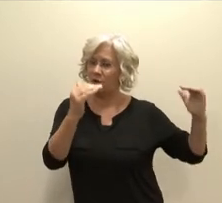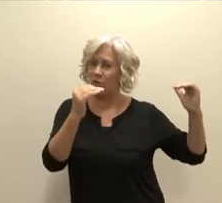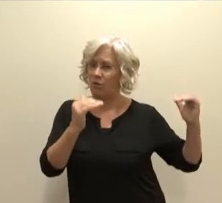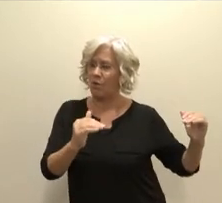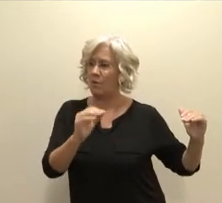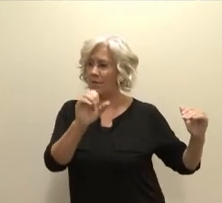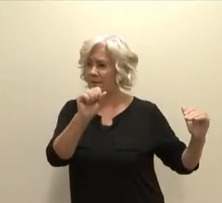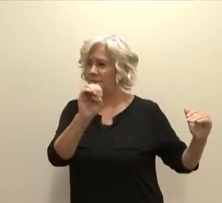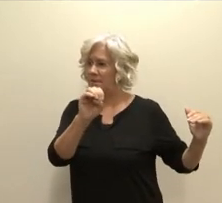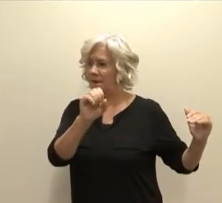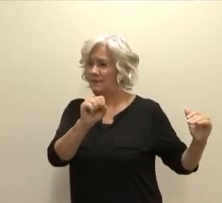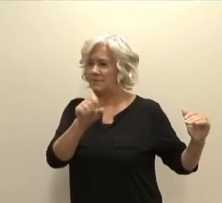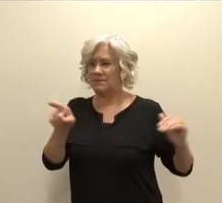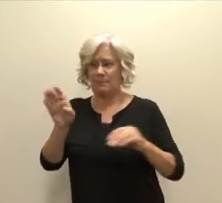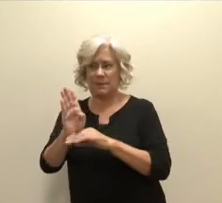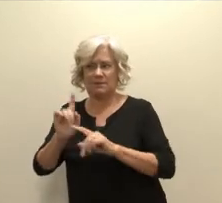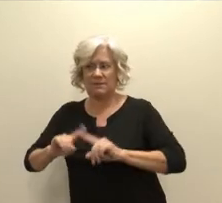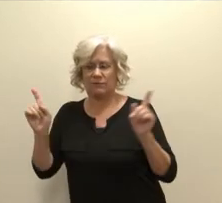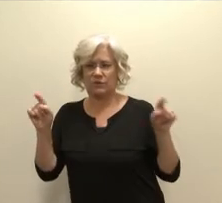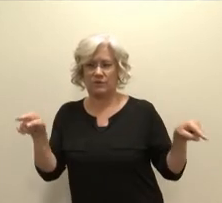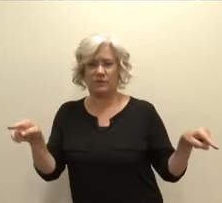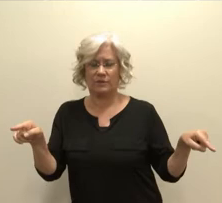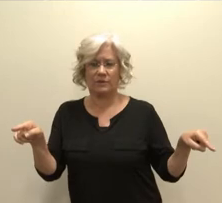so, you know, I think